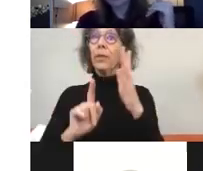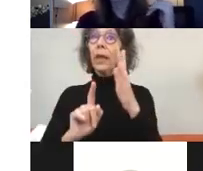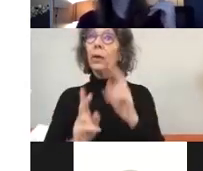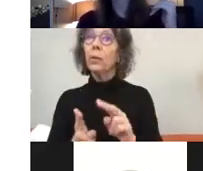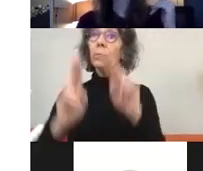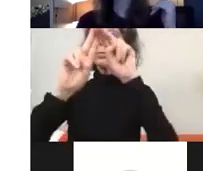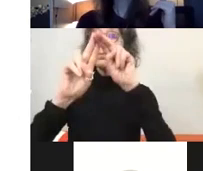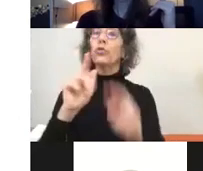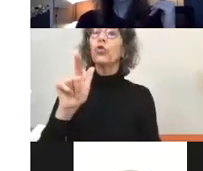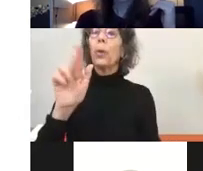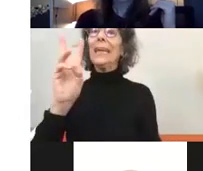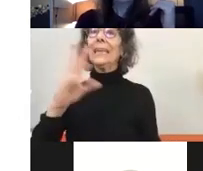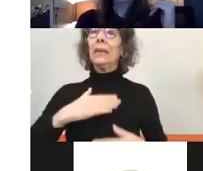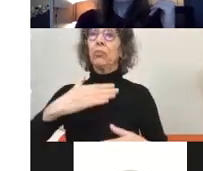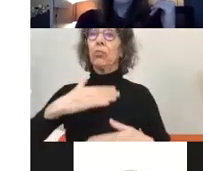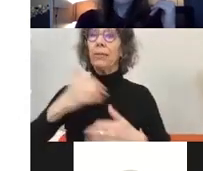minute.